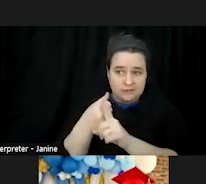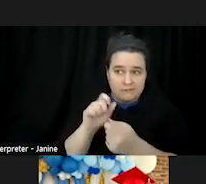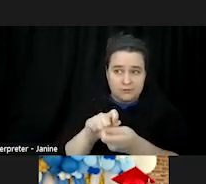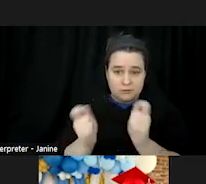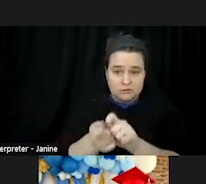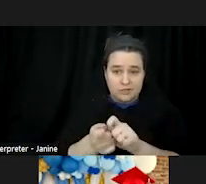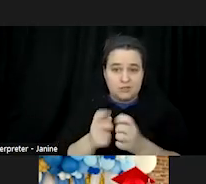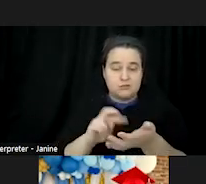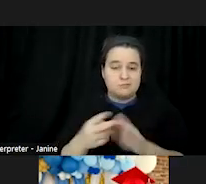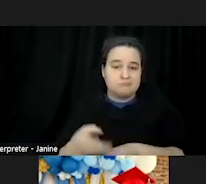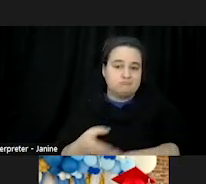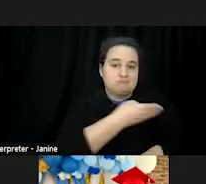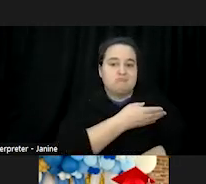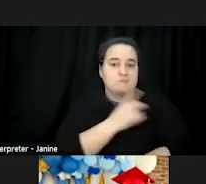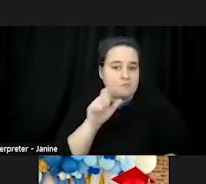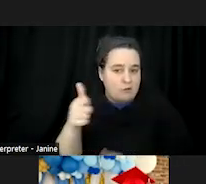for others